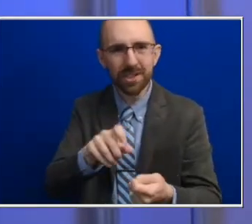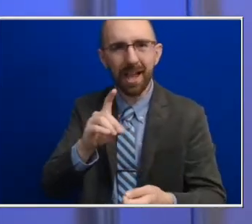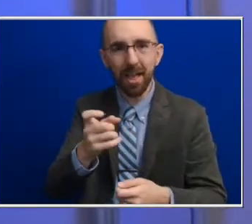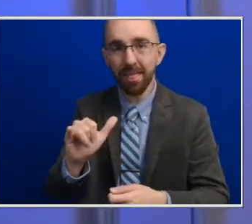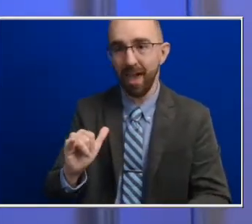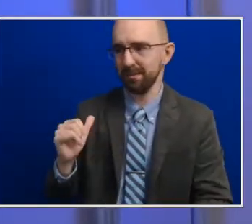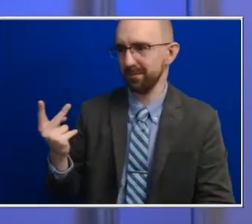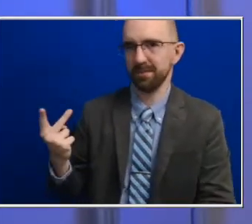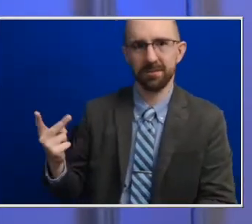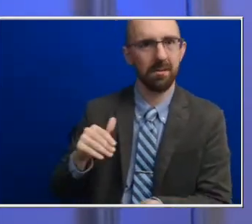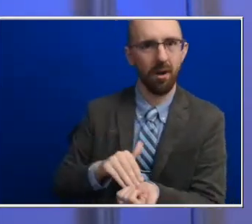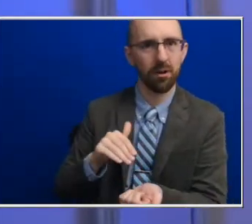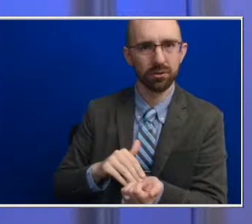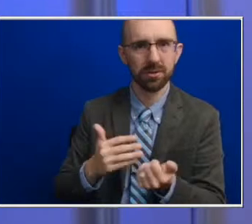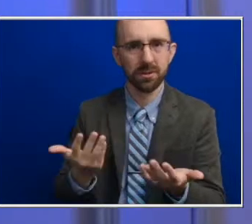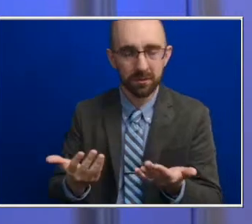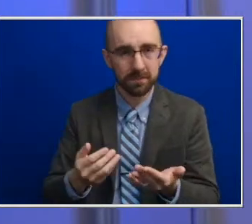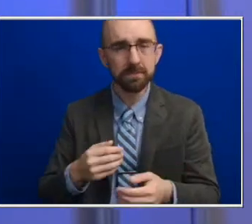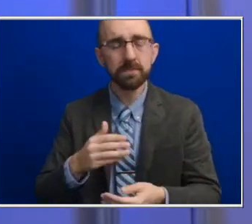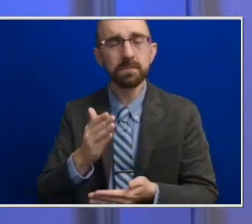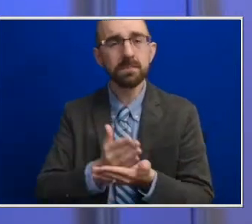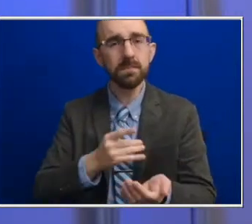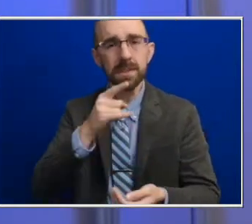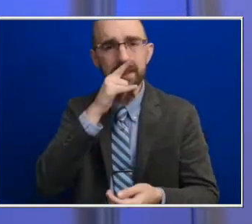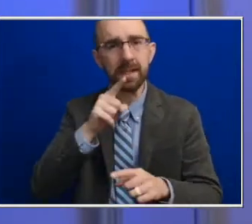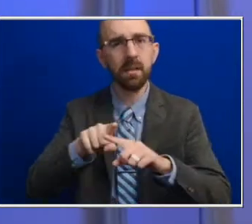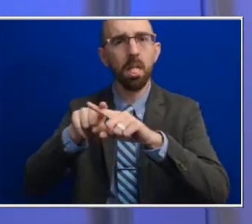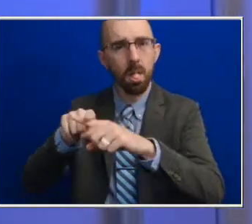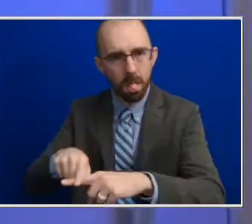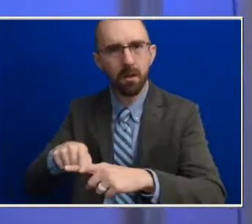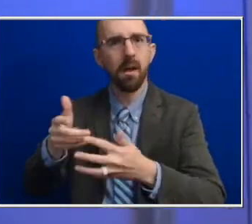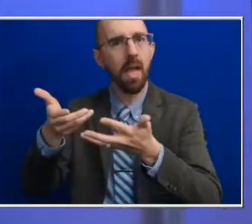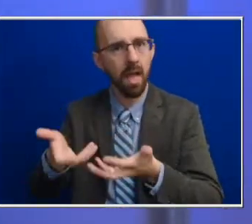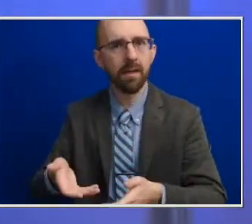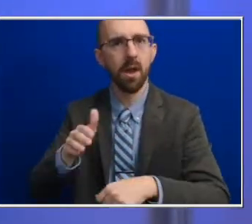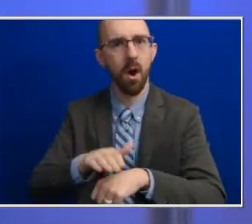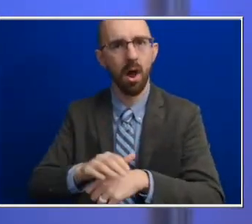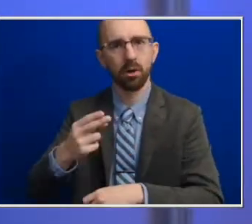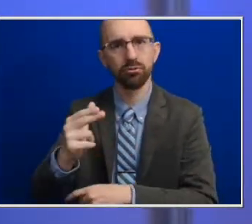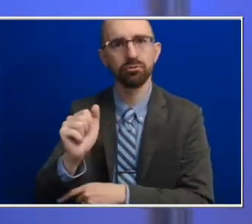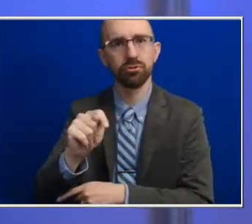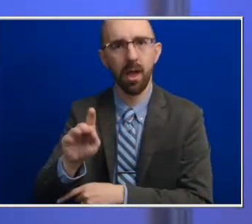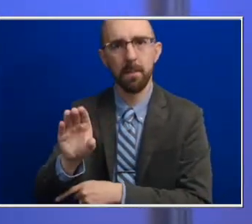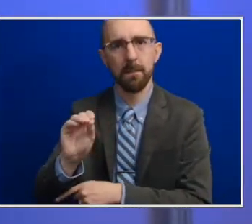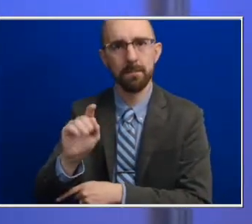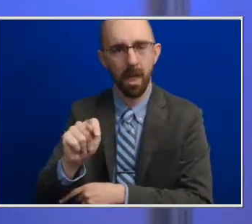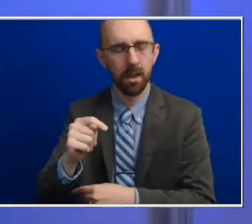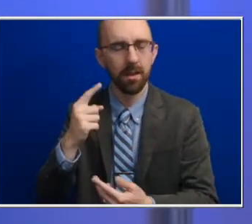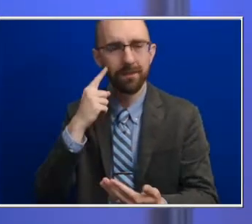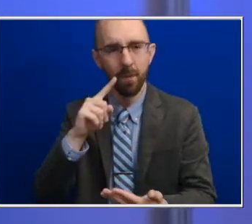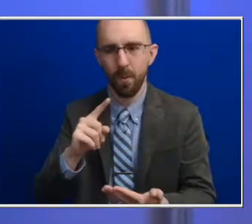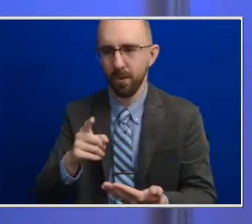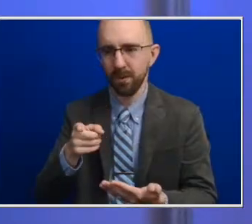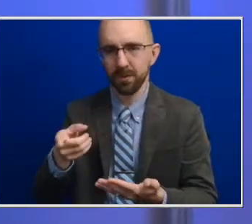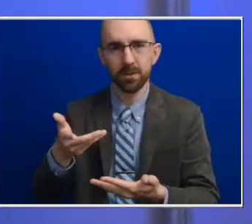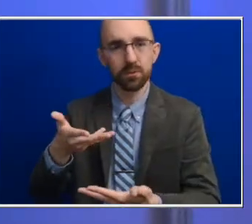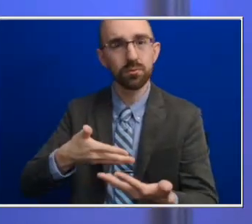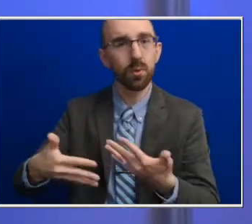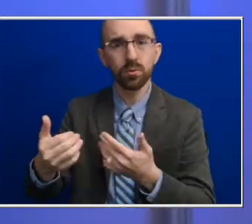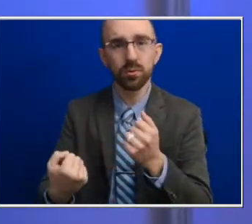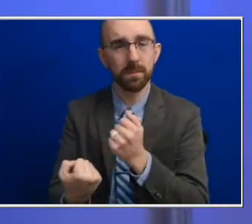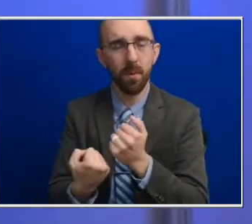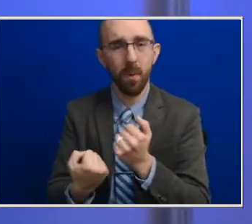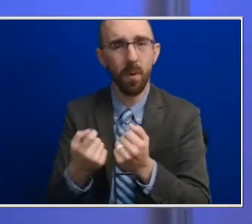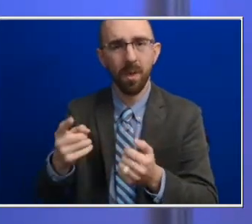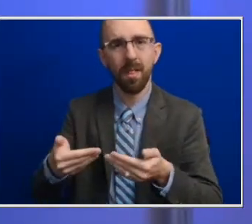And so when we find kids relying on social media and chatbots for their source of social support, they're losing out on